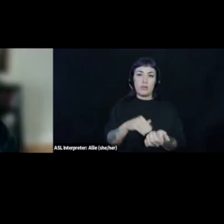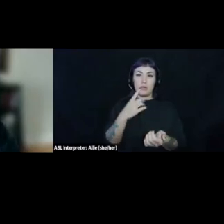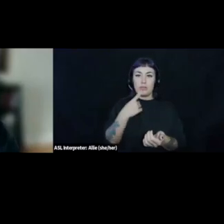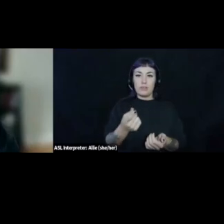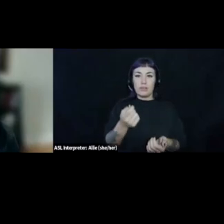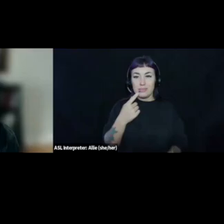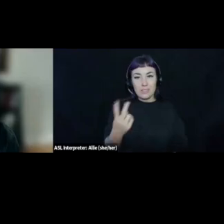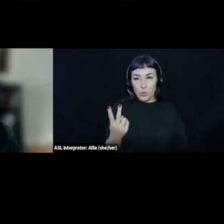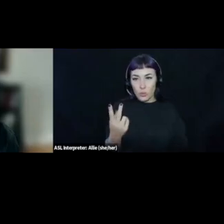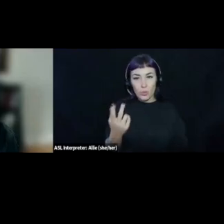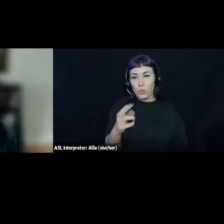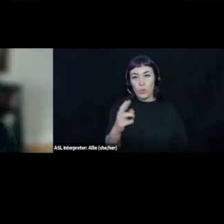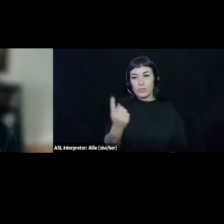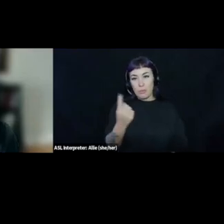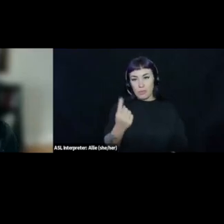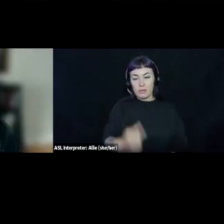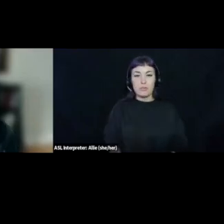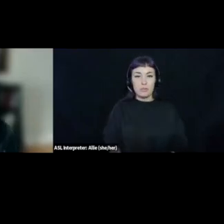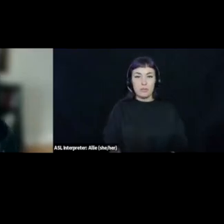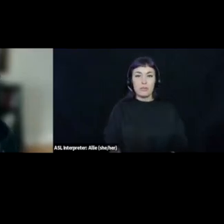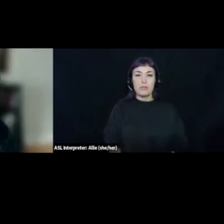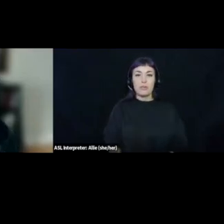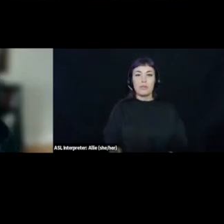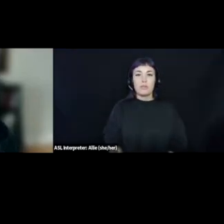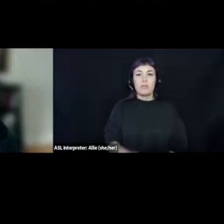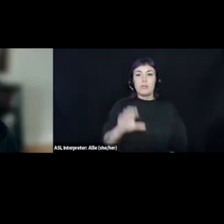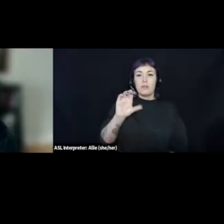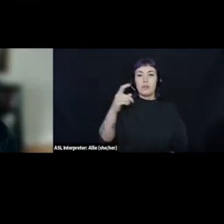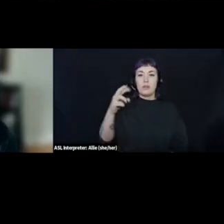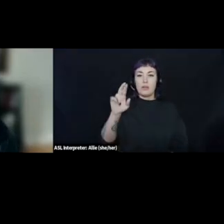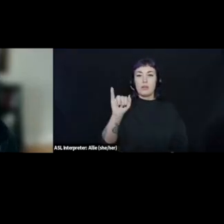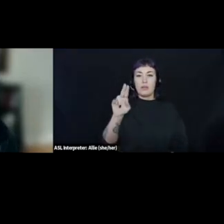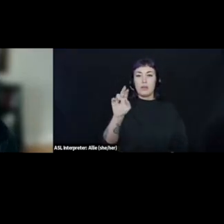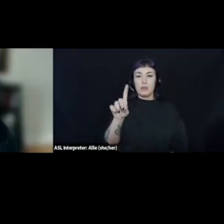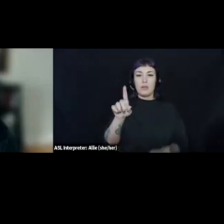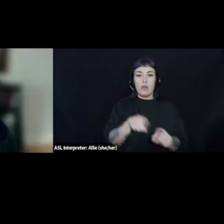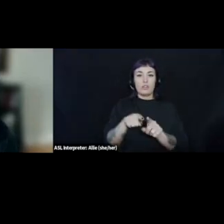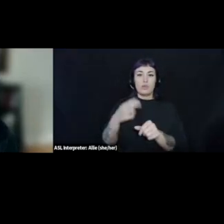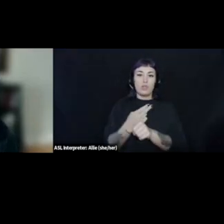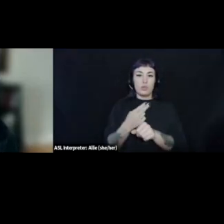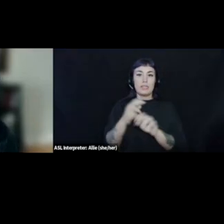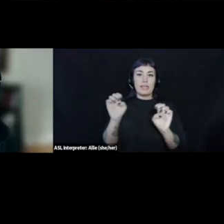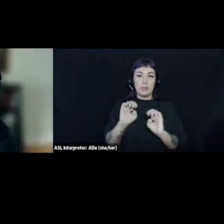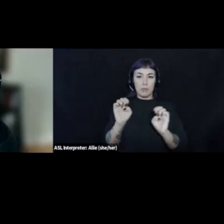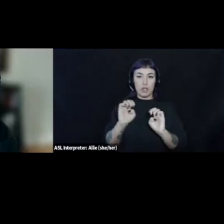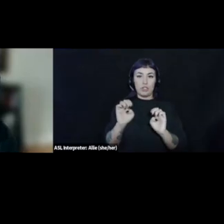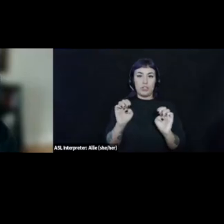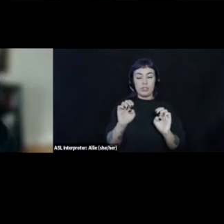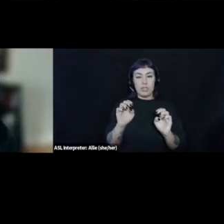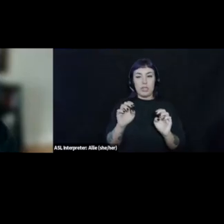just to take 2 of them or something like that. And then the copper IUD can also be used as emergency contraception for people of any